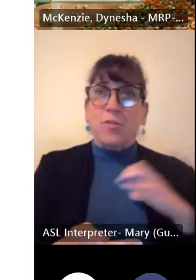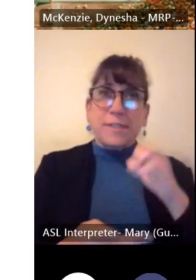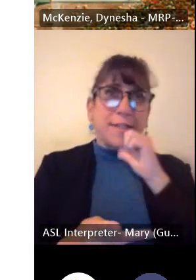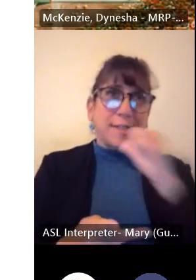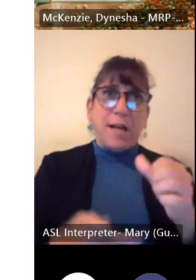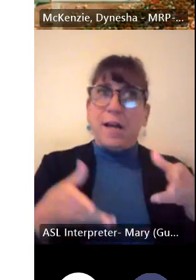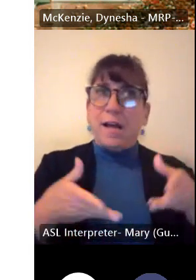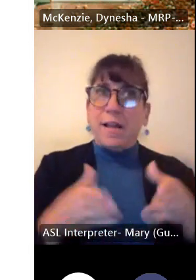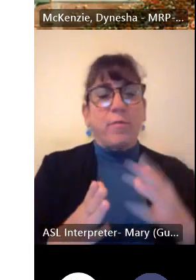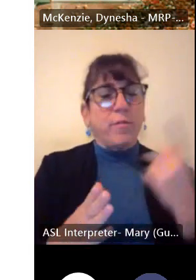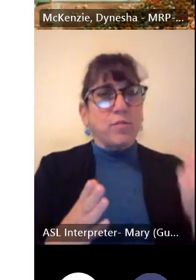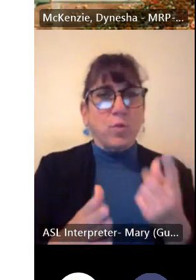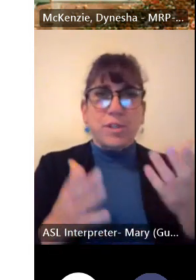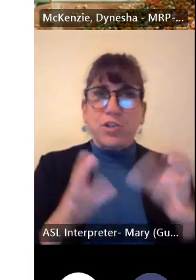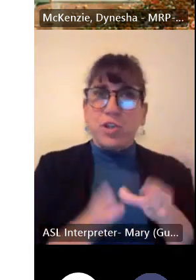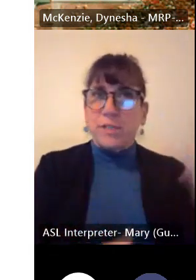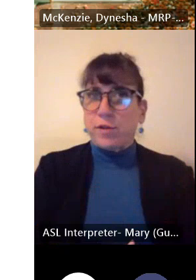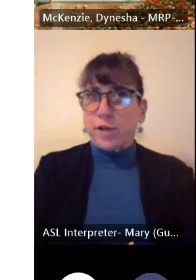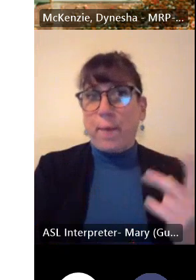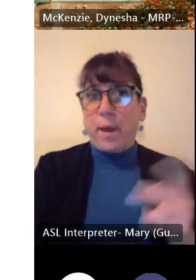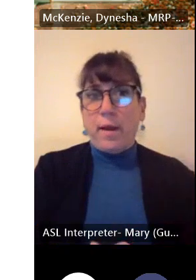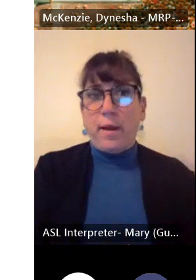to come back around.